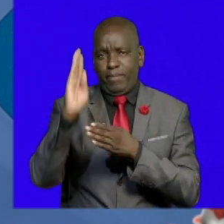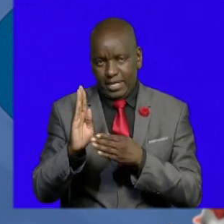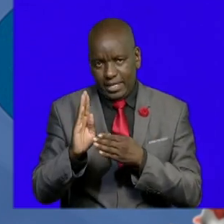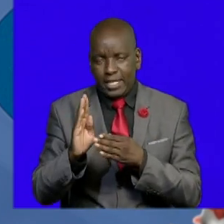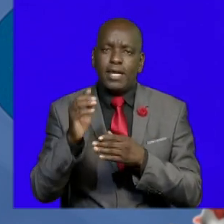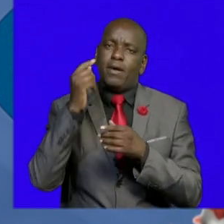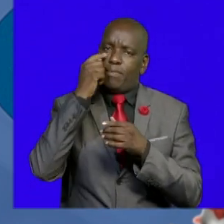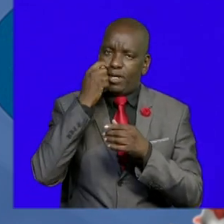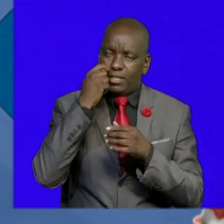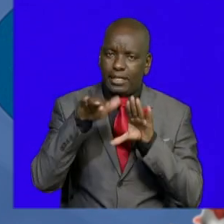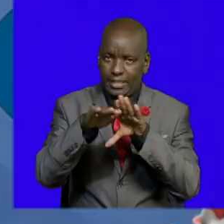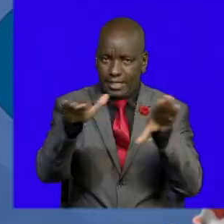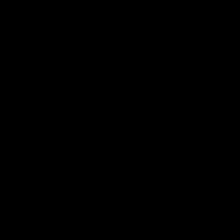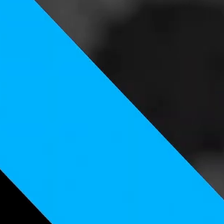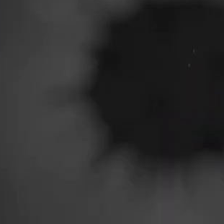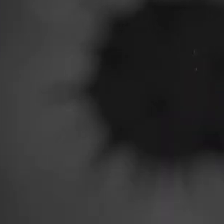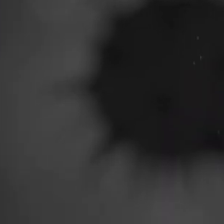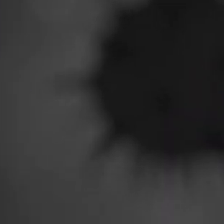and Mashonaland East provinces.